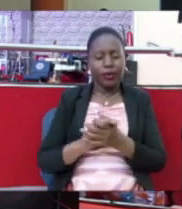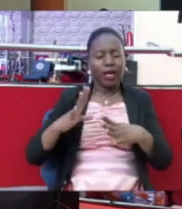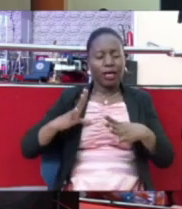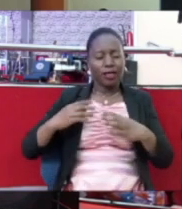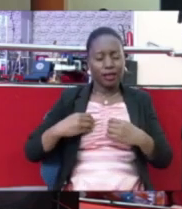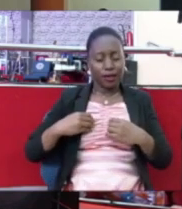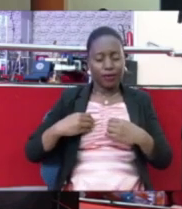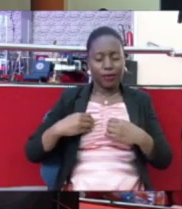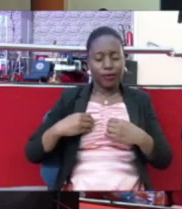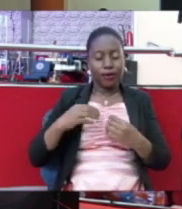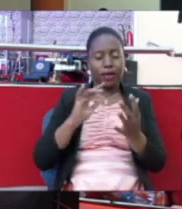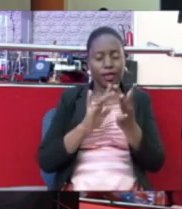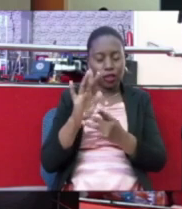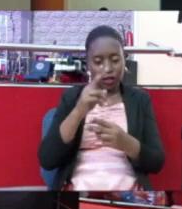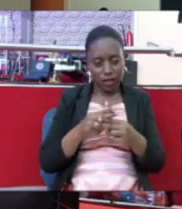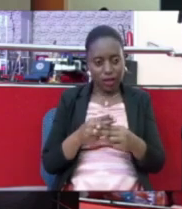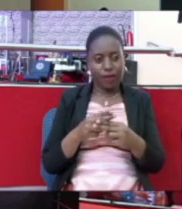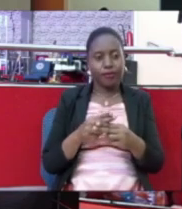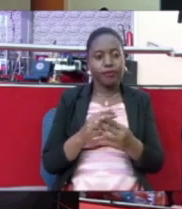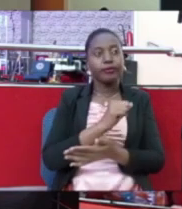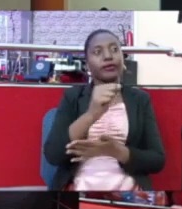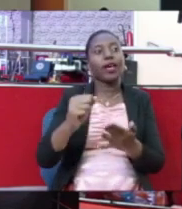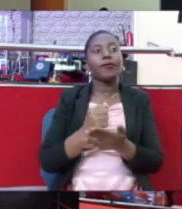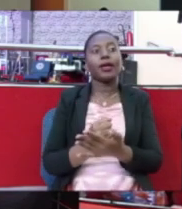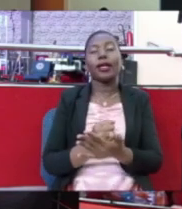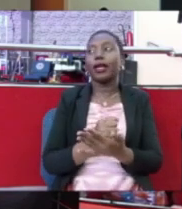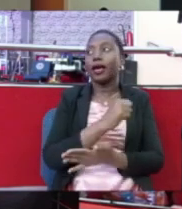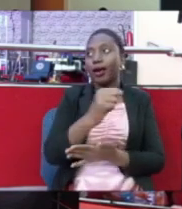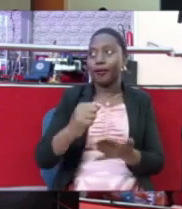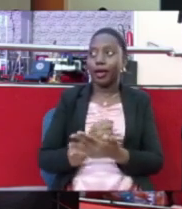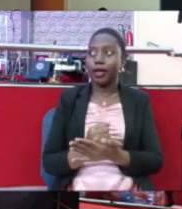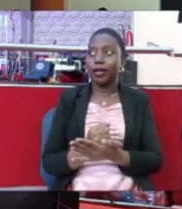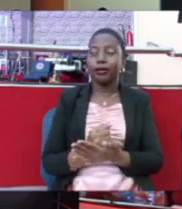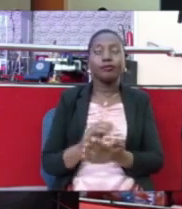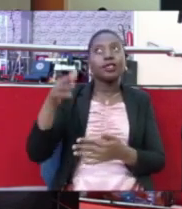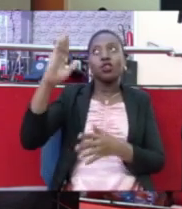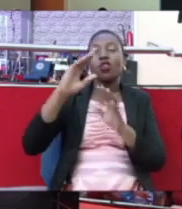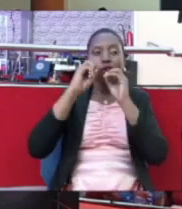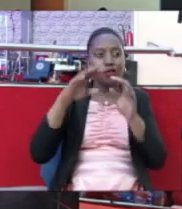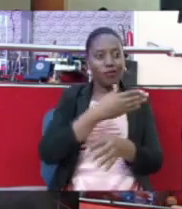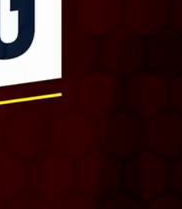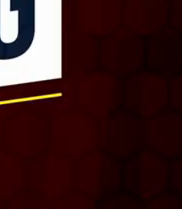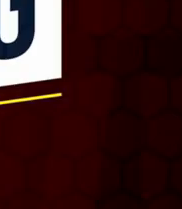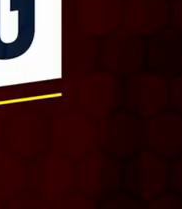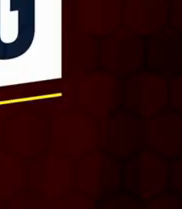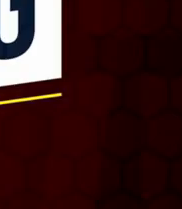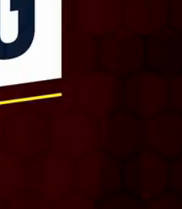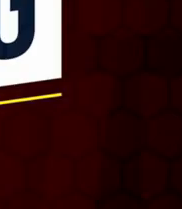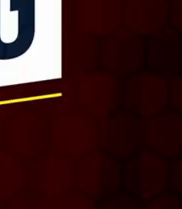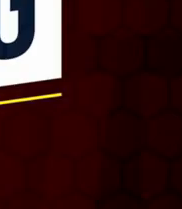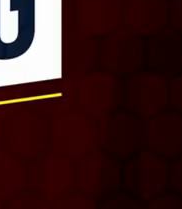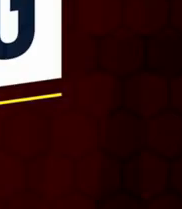it in Jesus' name. Amen and amen. God bless you all. Mungu awabariki nyote.